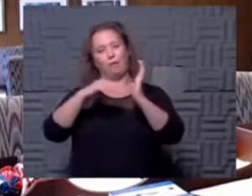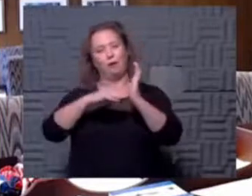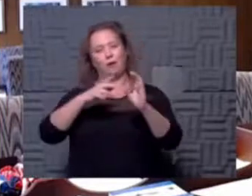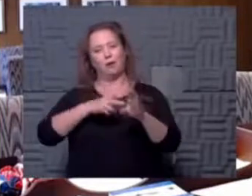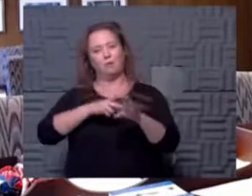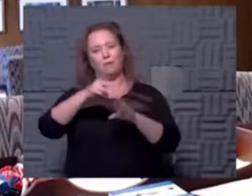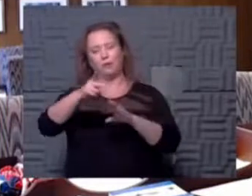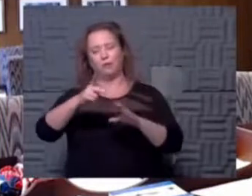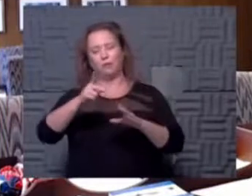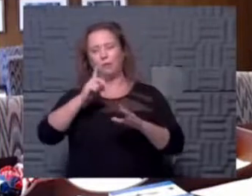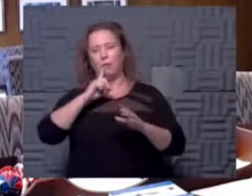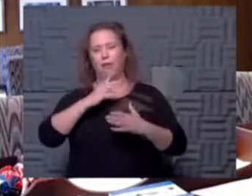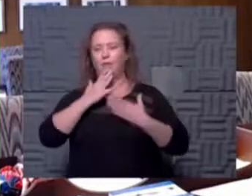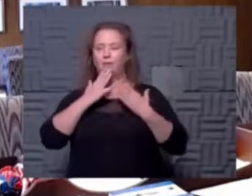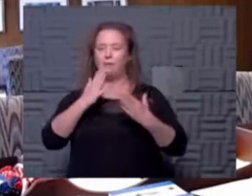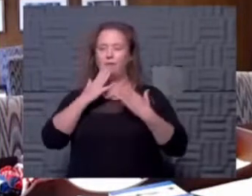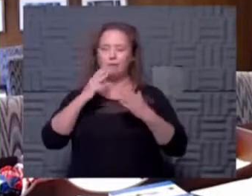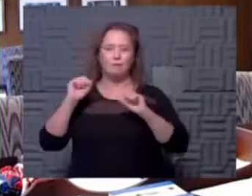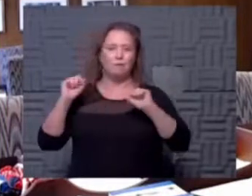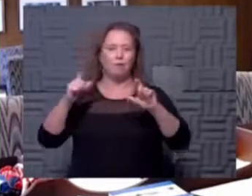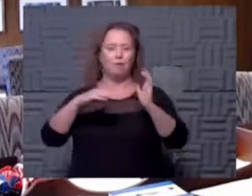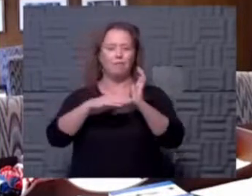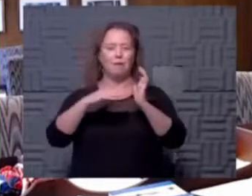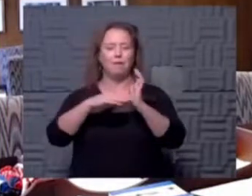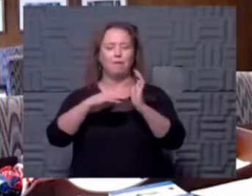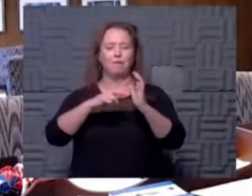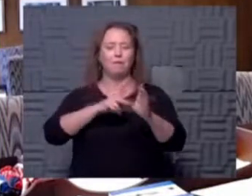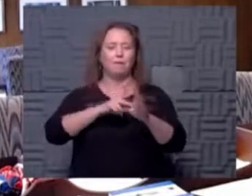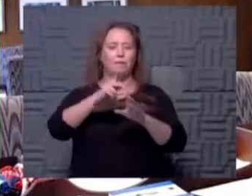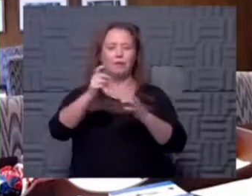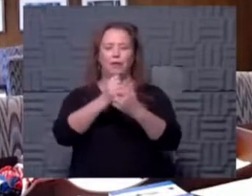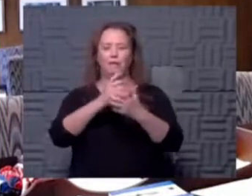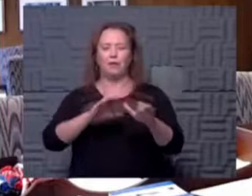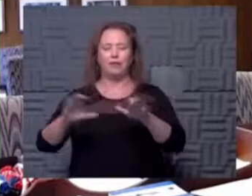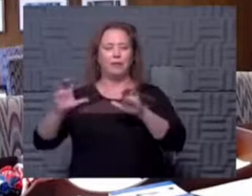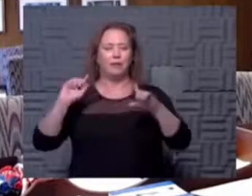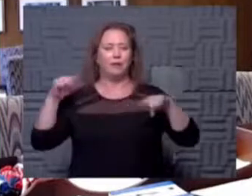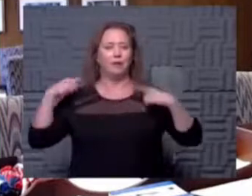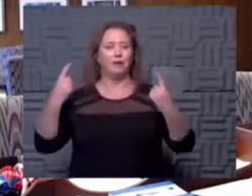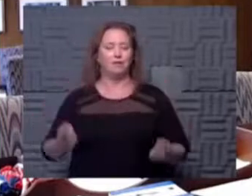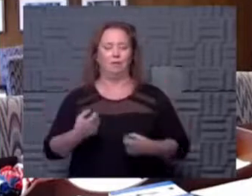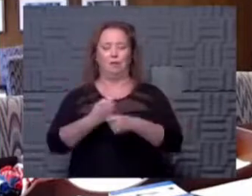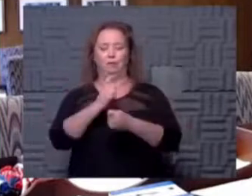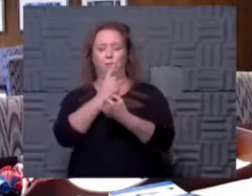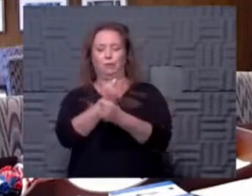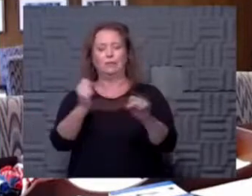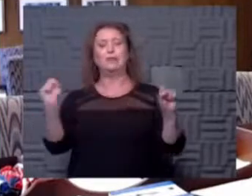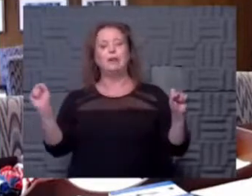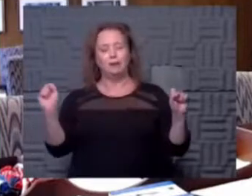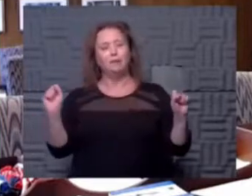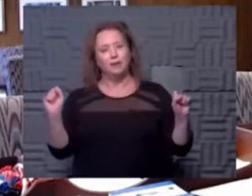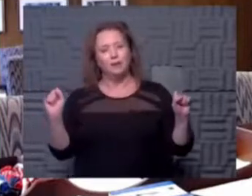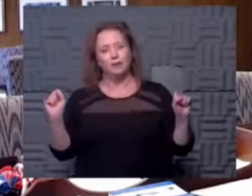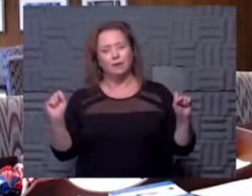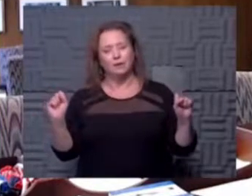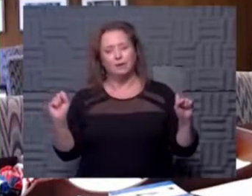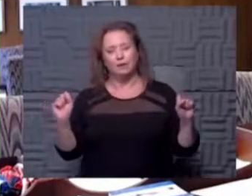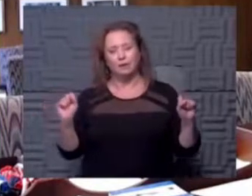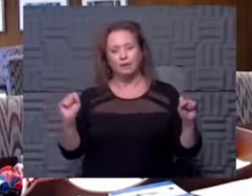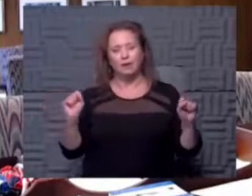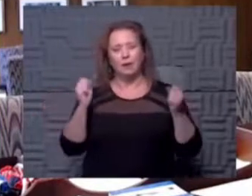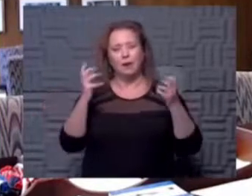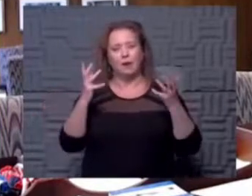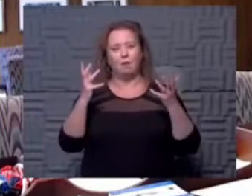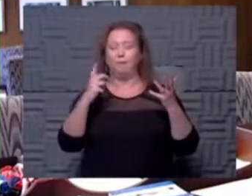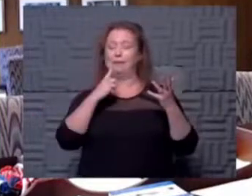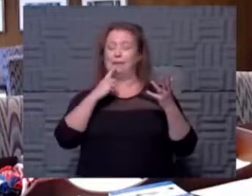professionals. We are so grateful to them for all that they've done to try to keep us safe. I, too, would just say one of